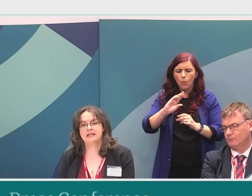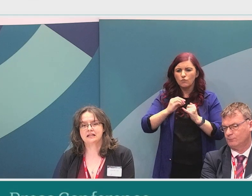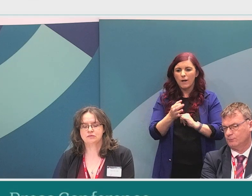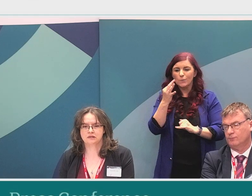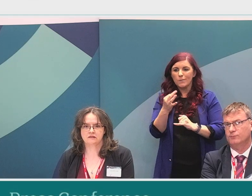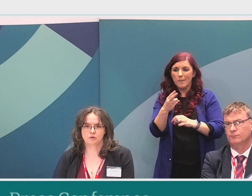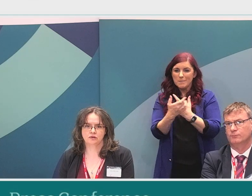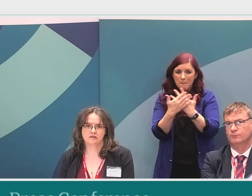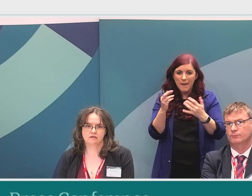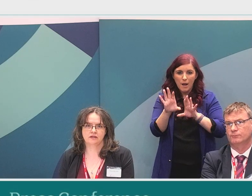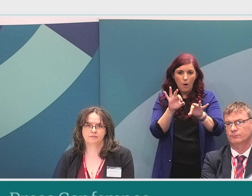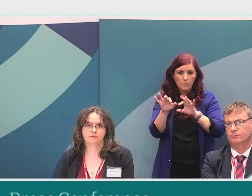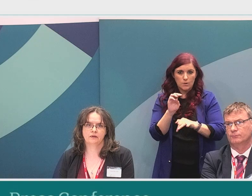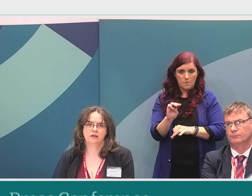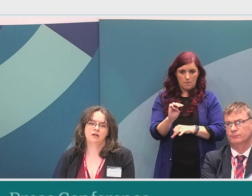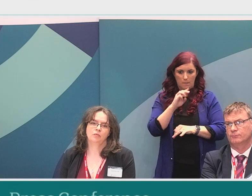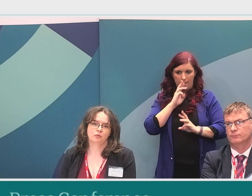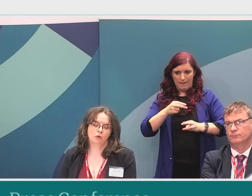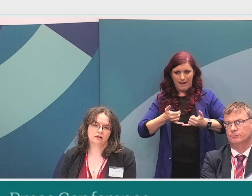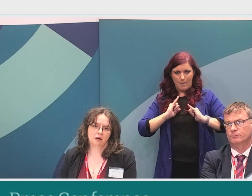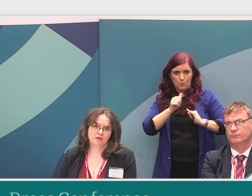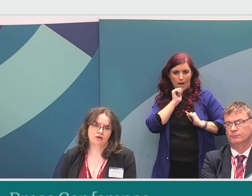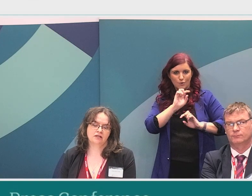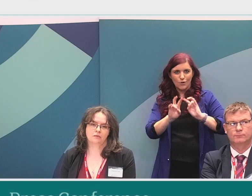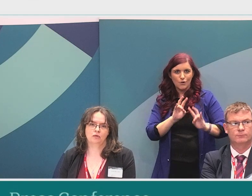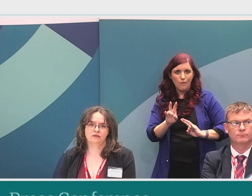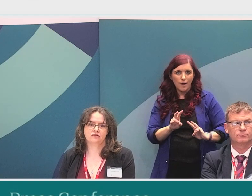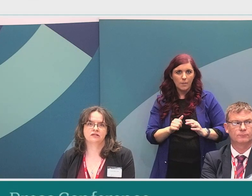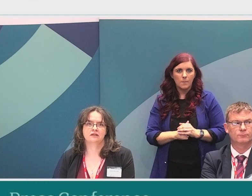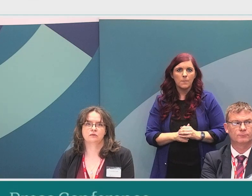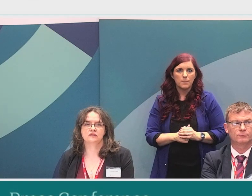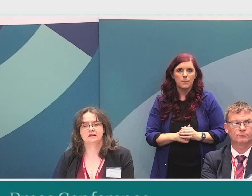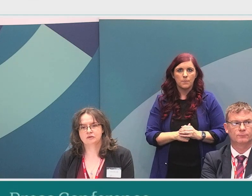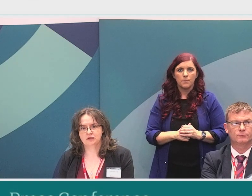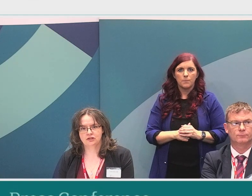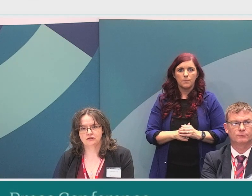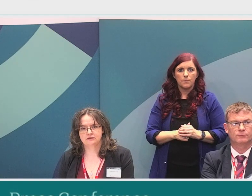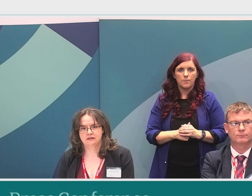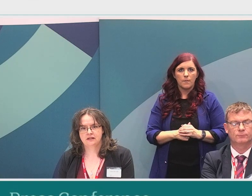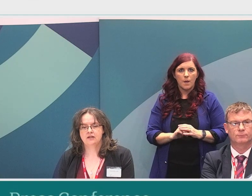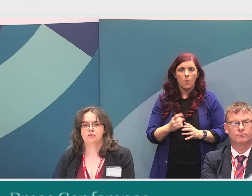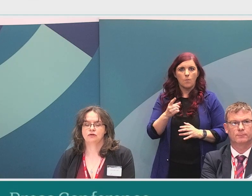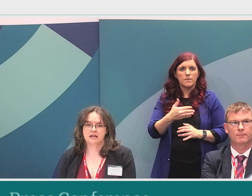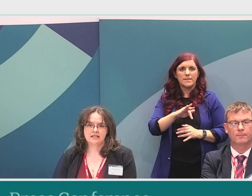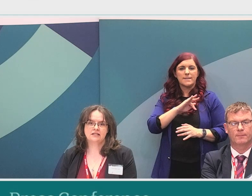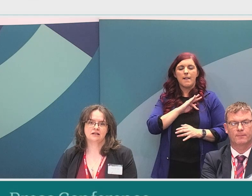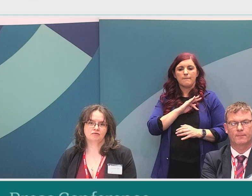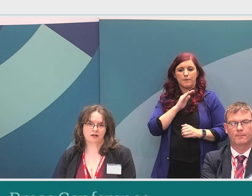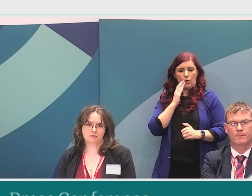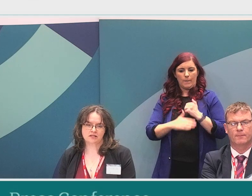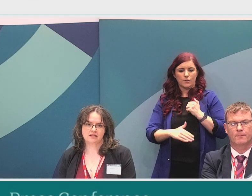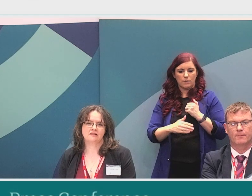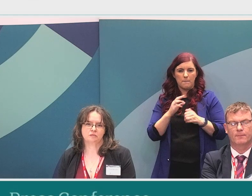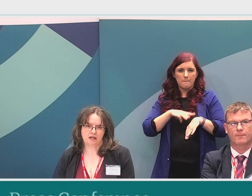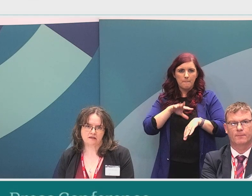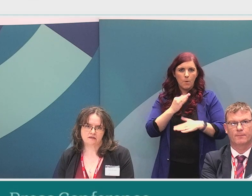to engage with this important survey. But the one common thread that wove these 3 together was self-completion, creating that